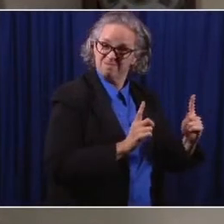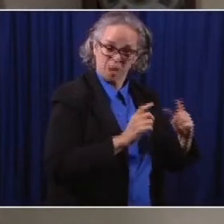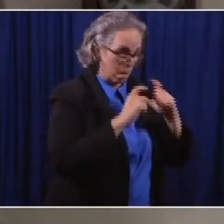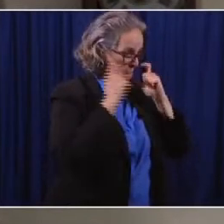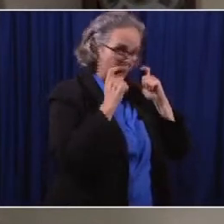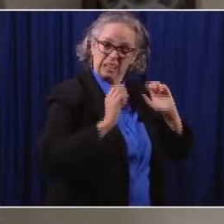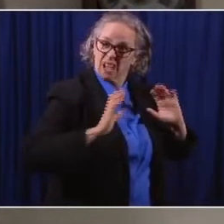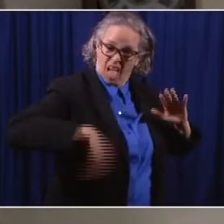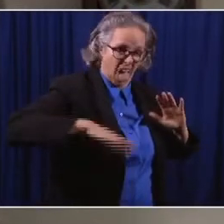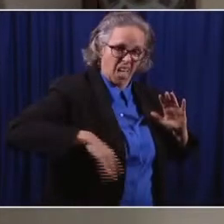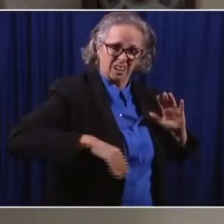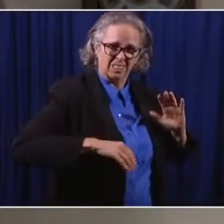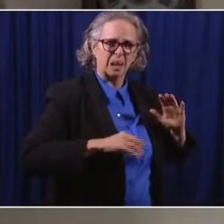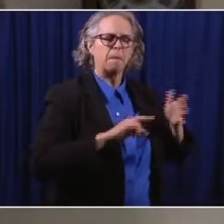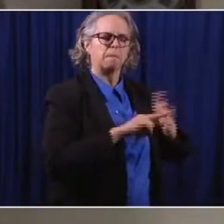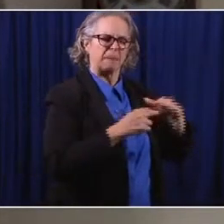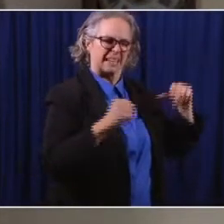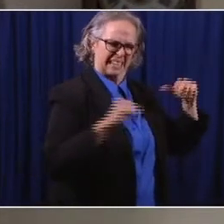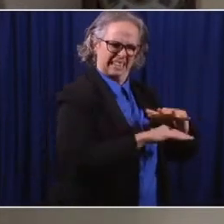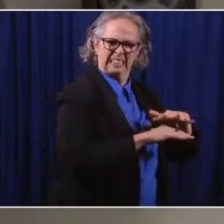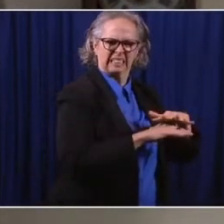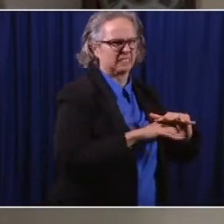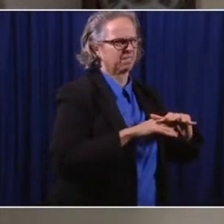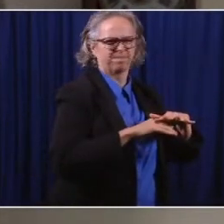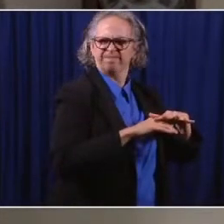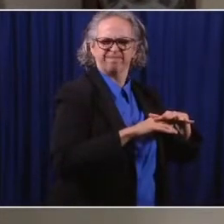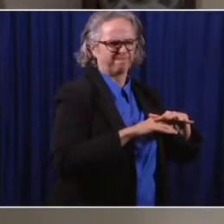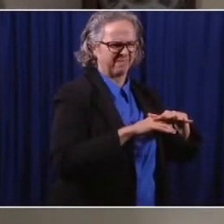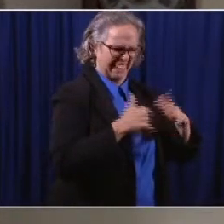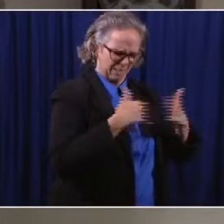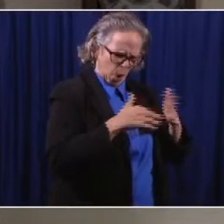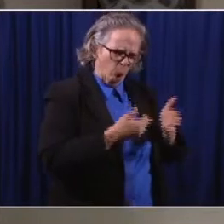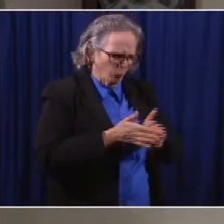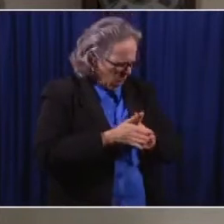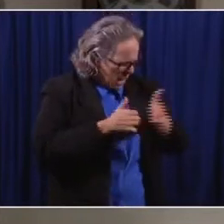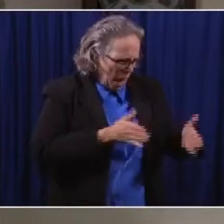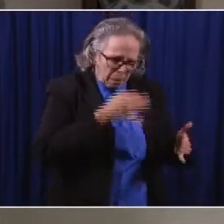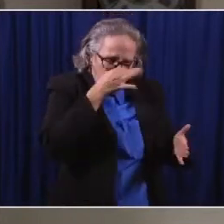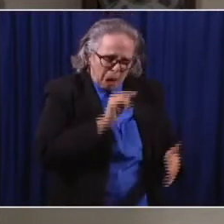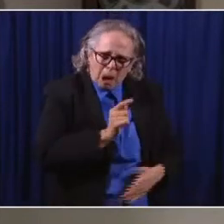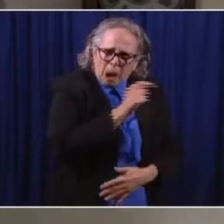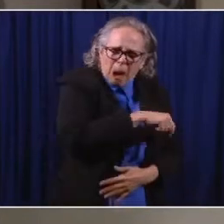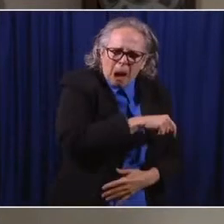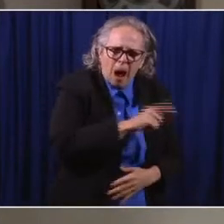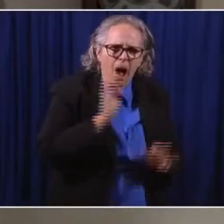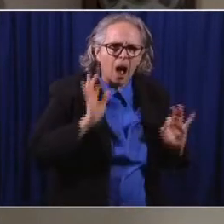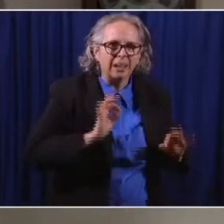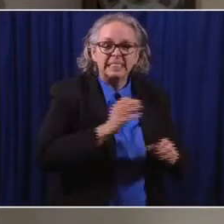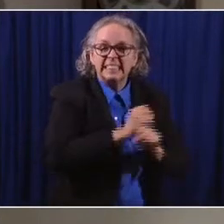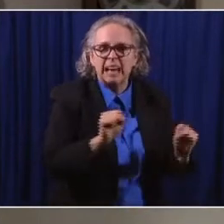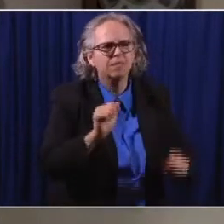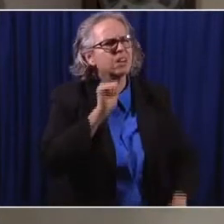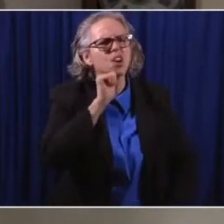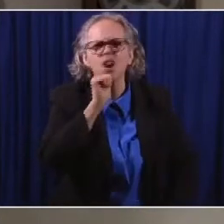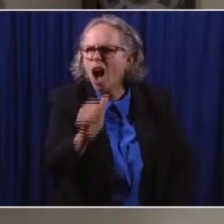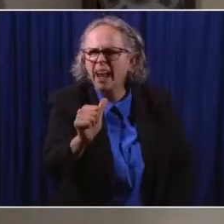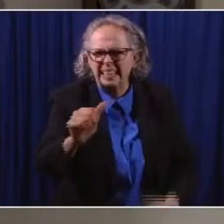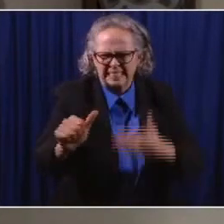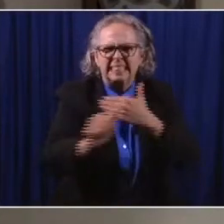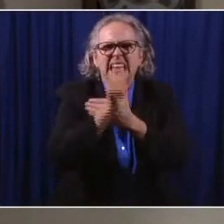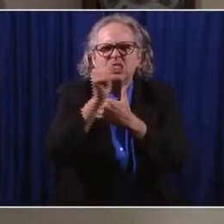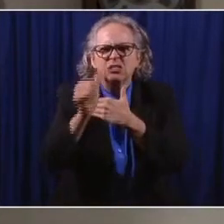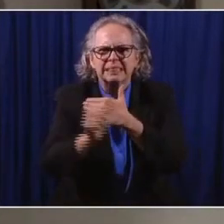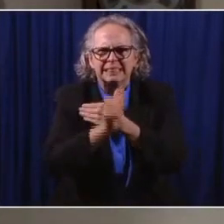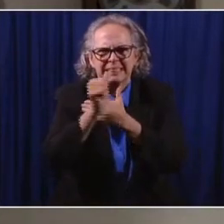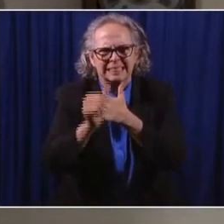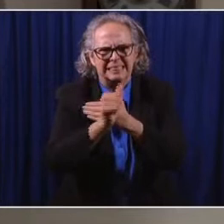mask, even though that's right next door, it may seem like it's safe. It's a lot more dangerous than going